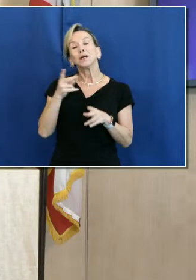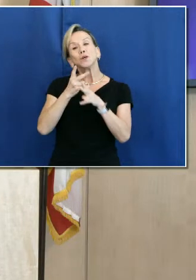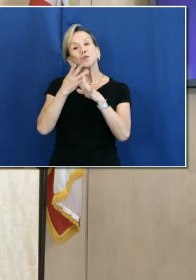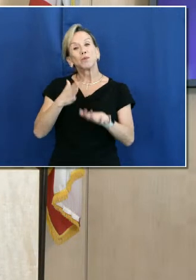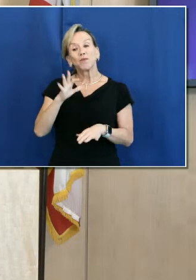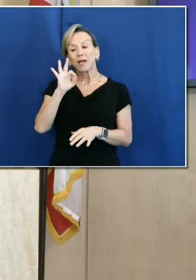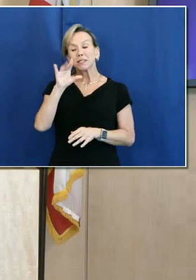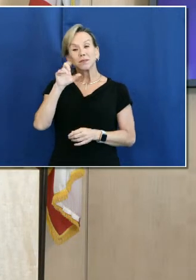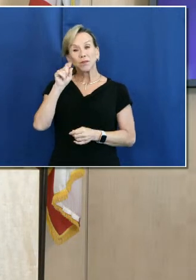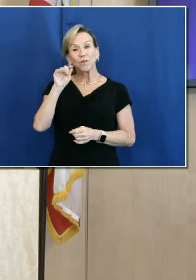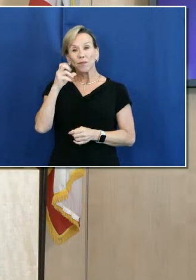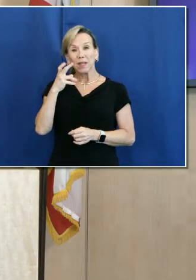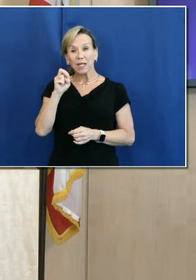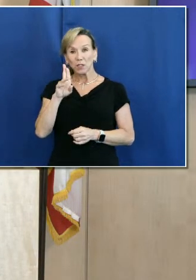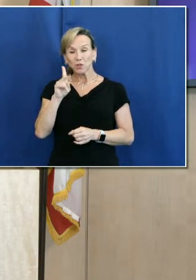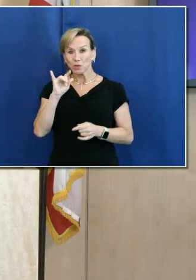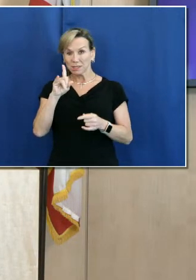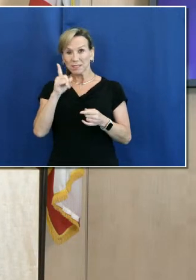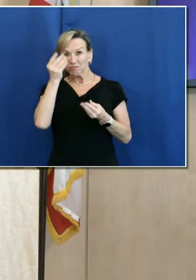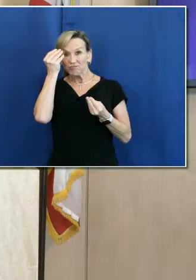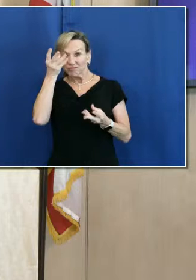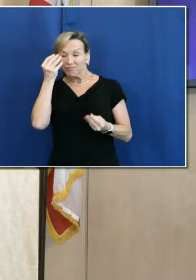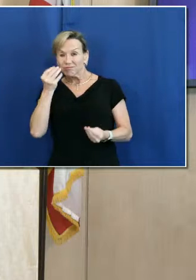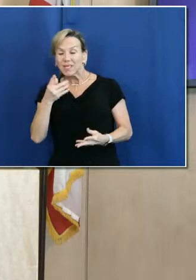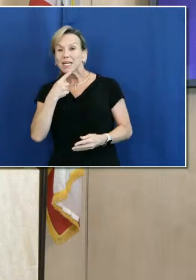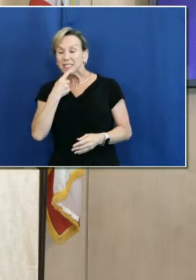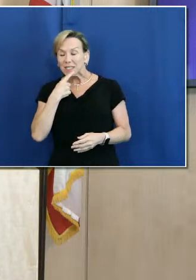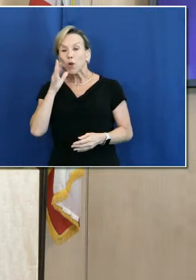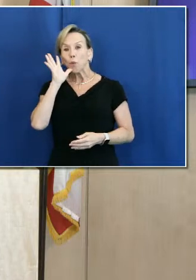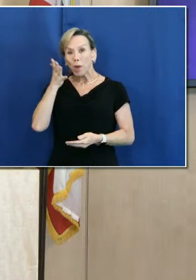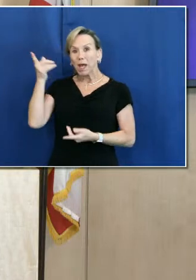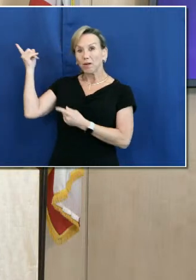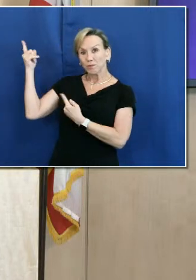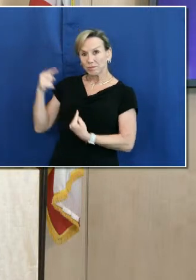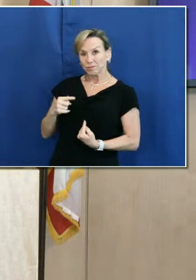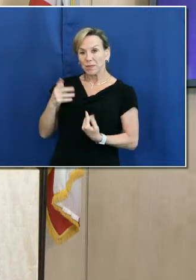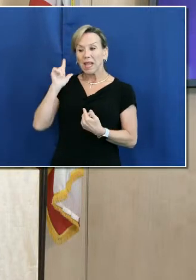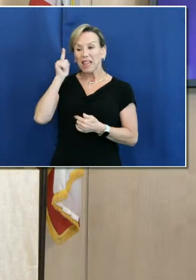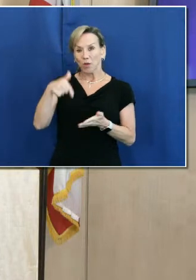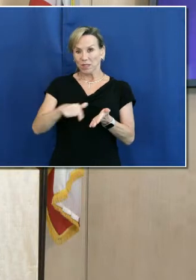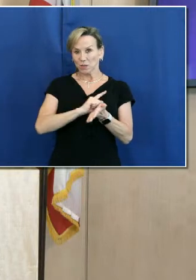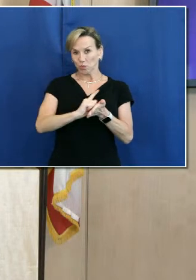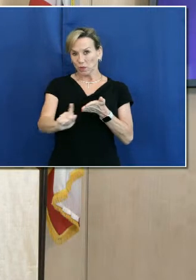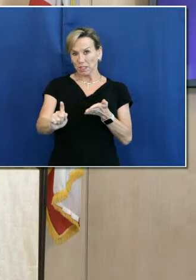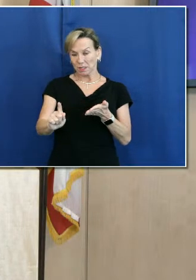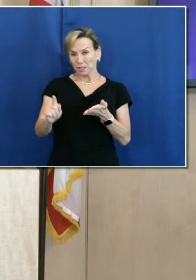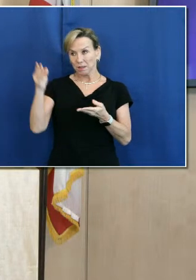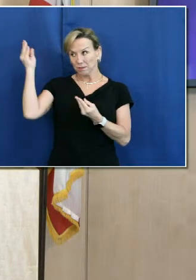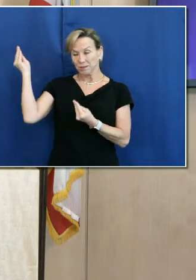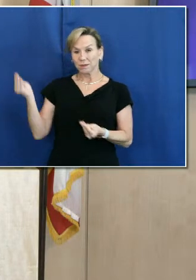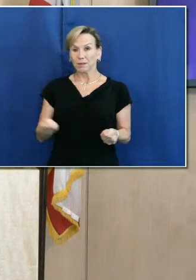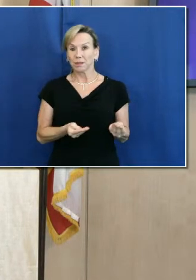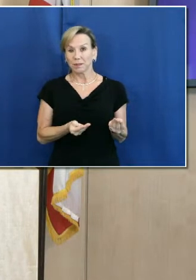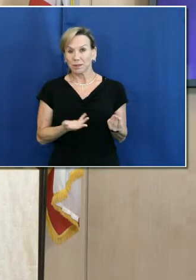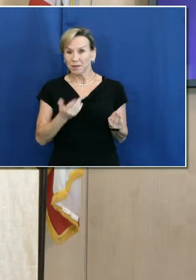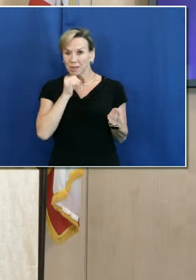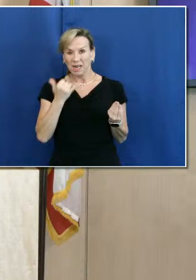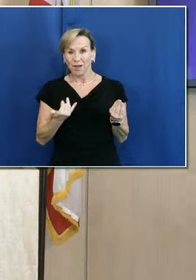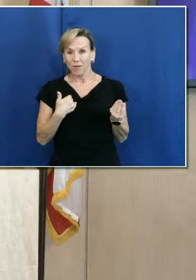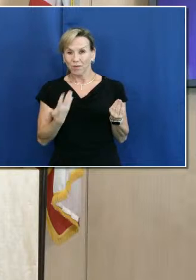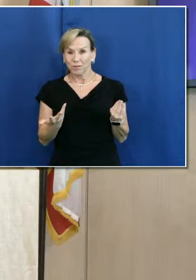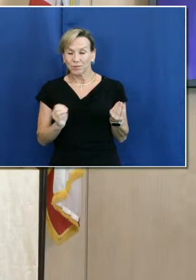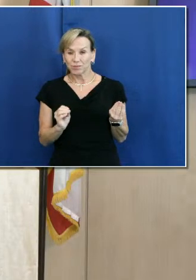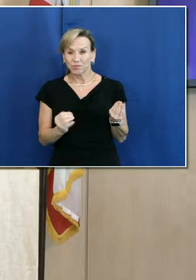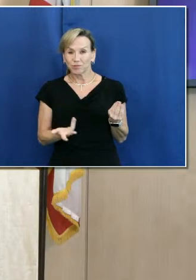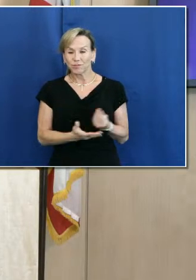noon today, he stated that there will be guidance coming out later this week. So